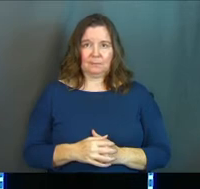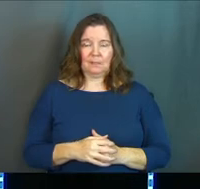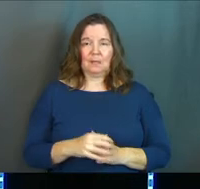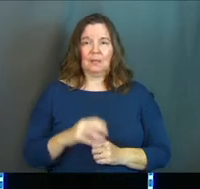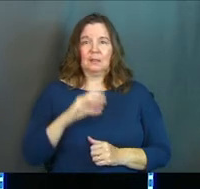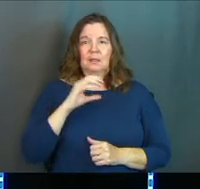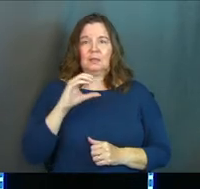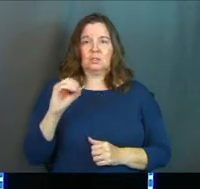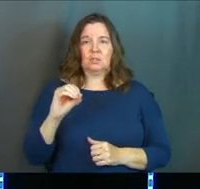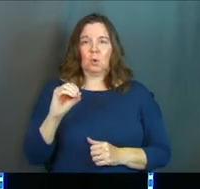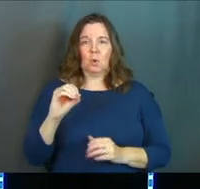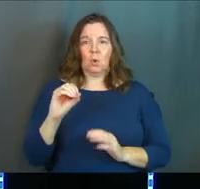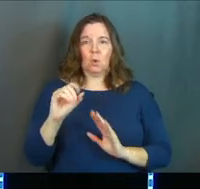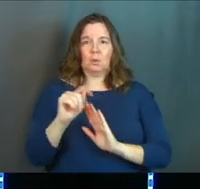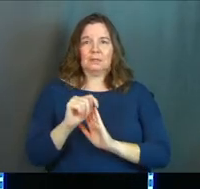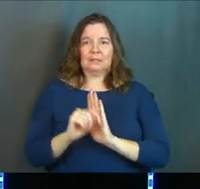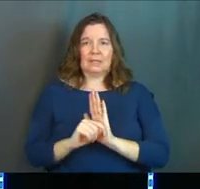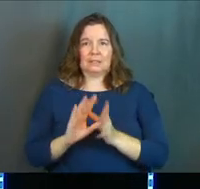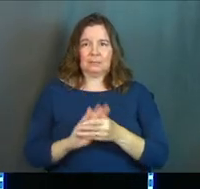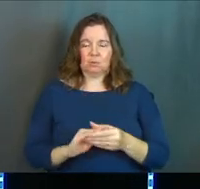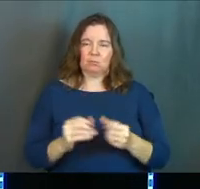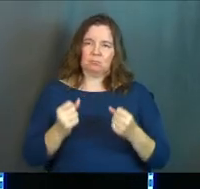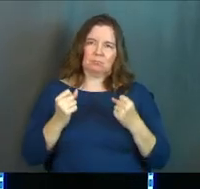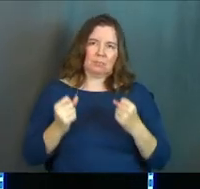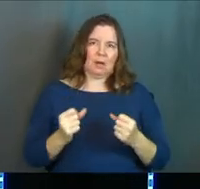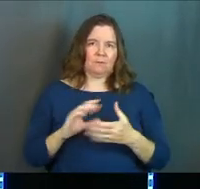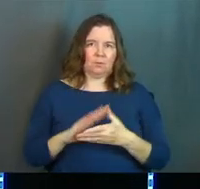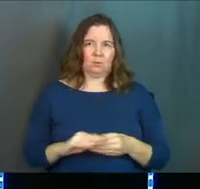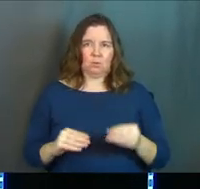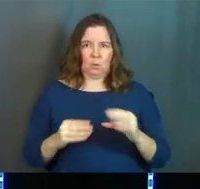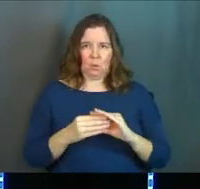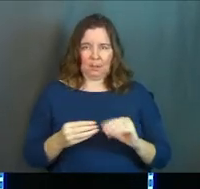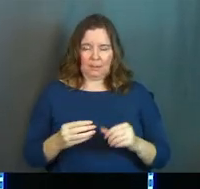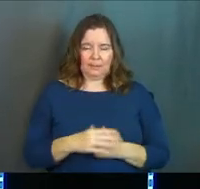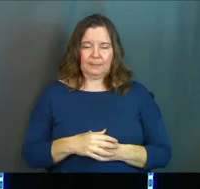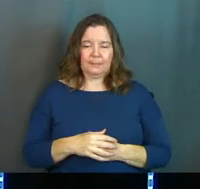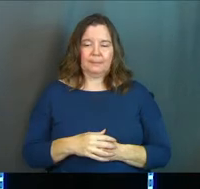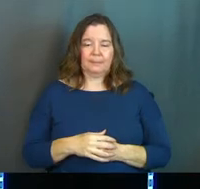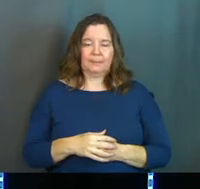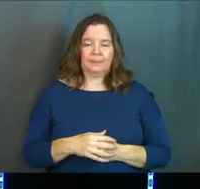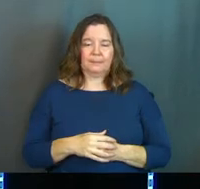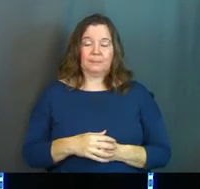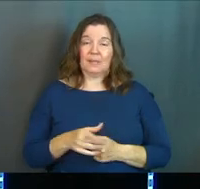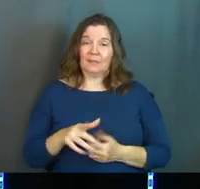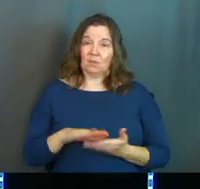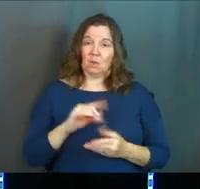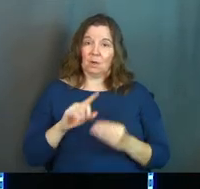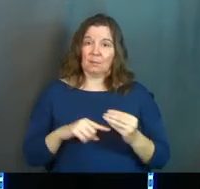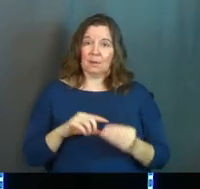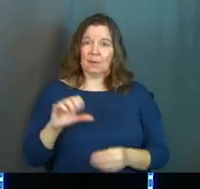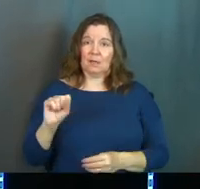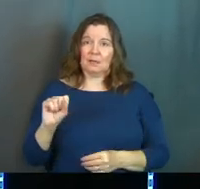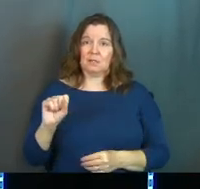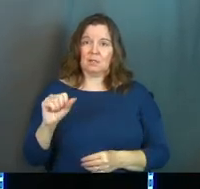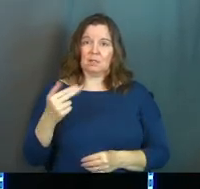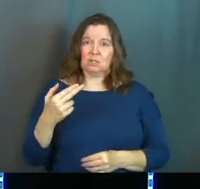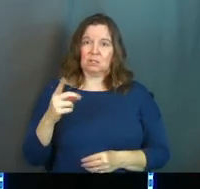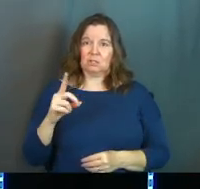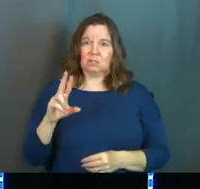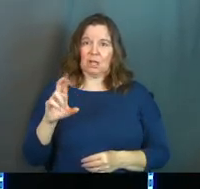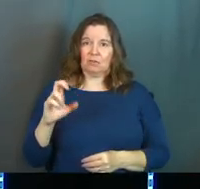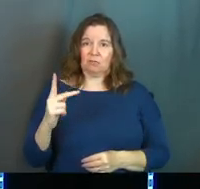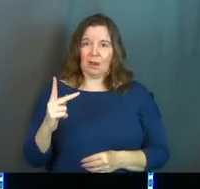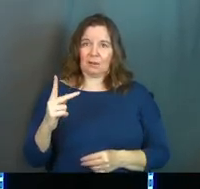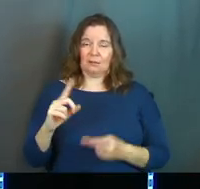There's an Old Testament story, powerful story. Did you ever learn about Shadrach, Meshach, and Abednego